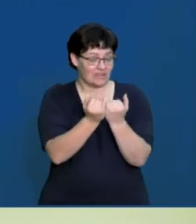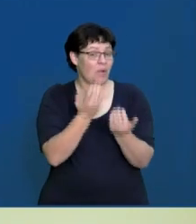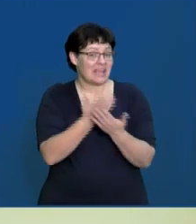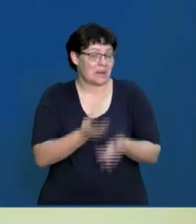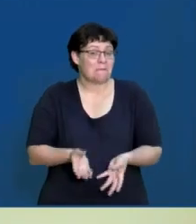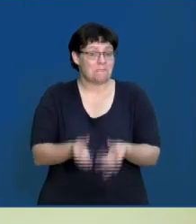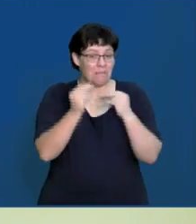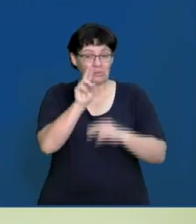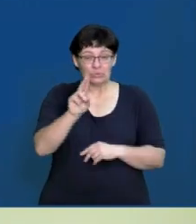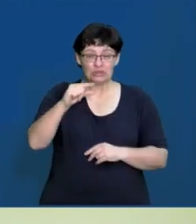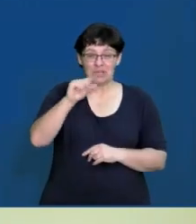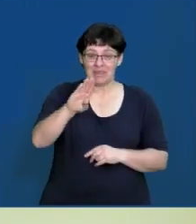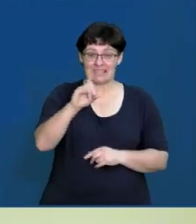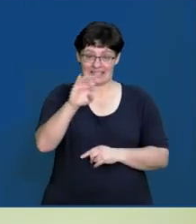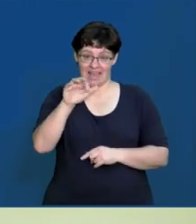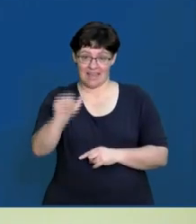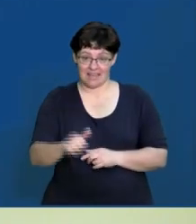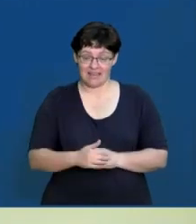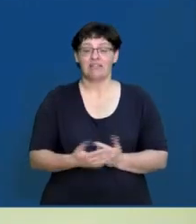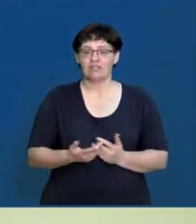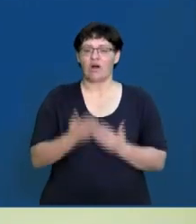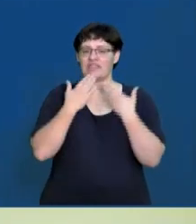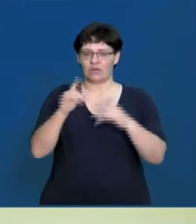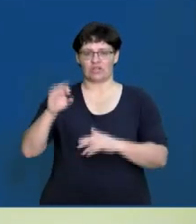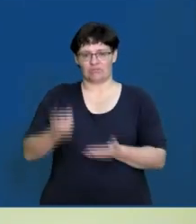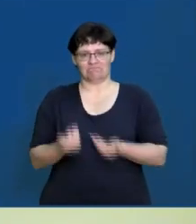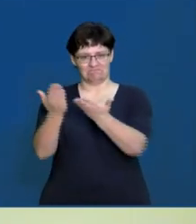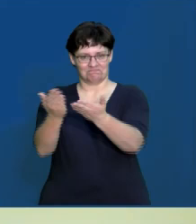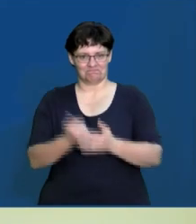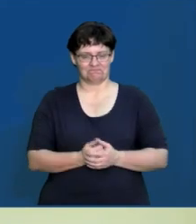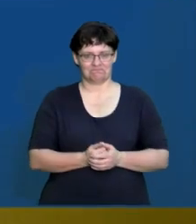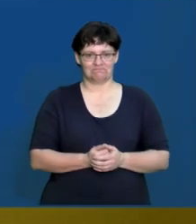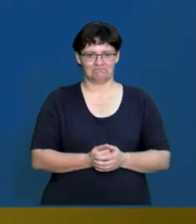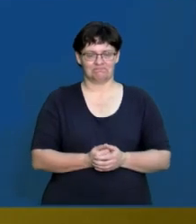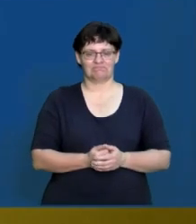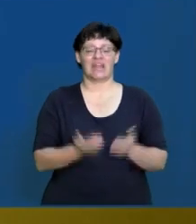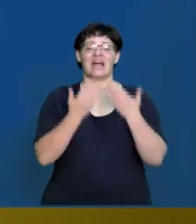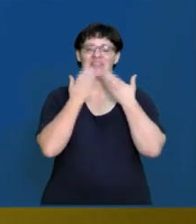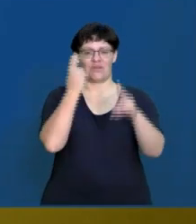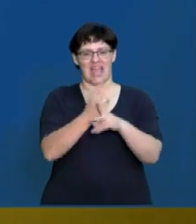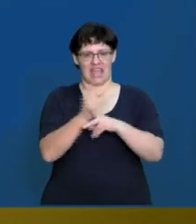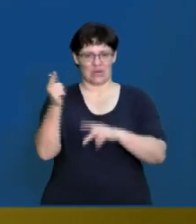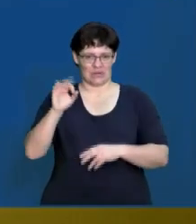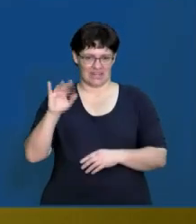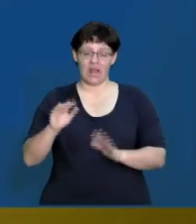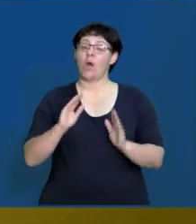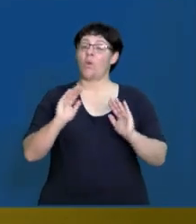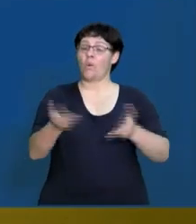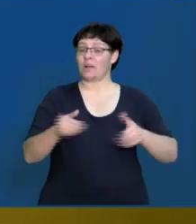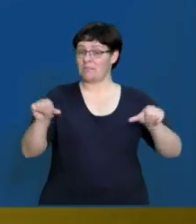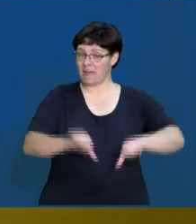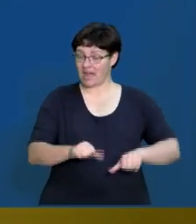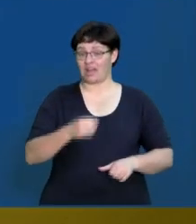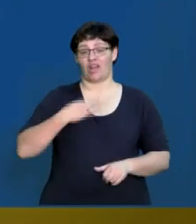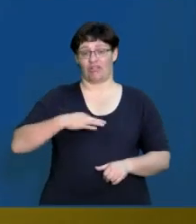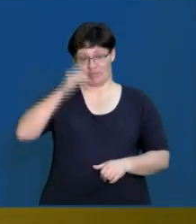yourself a chance to win 2 gigs of data. Thank you so much, Tando, and over to you. Thank you once again, Luni. Welcome back, boys and girls.